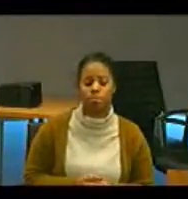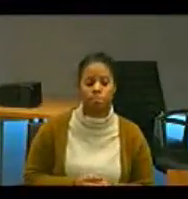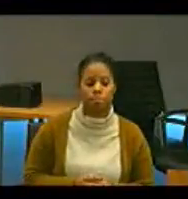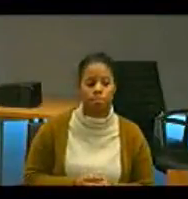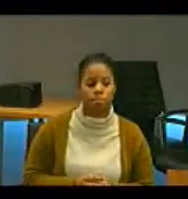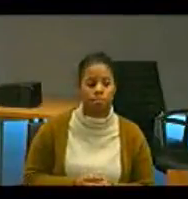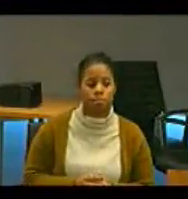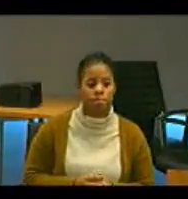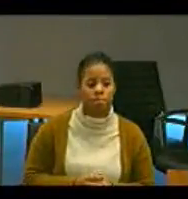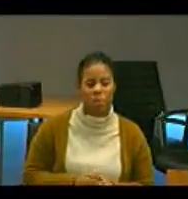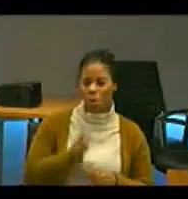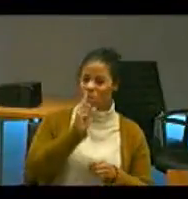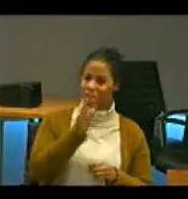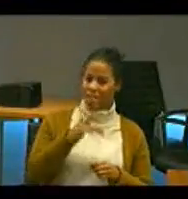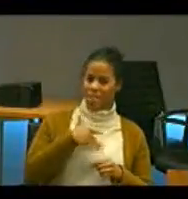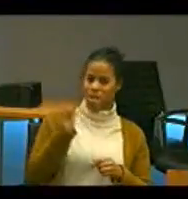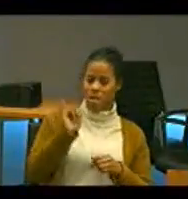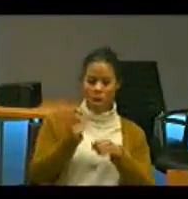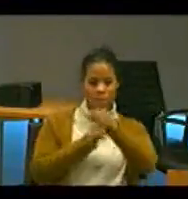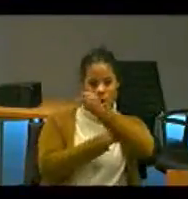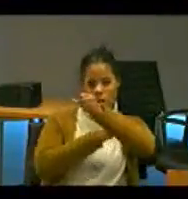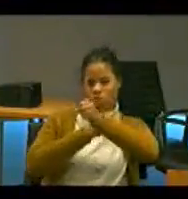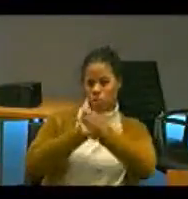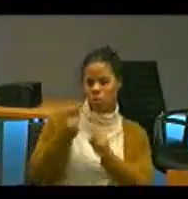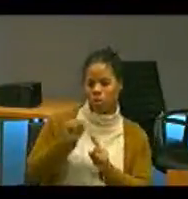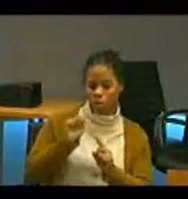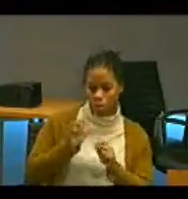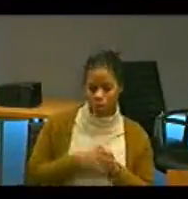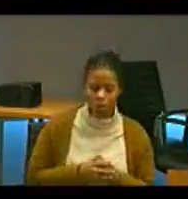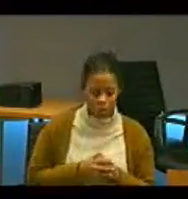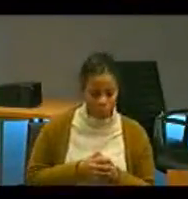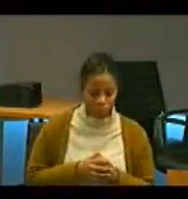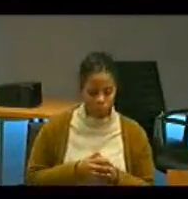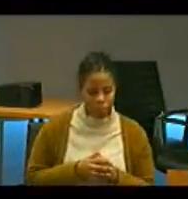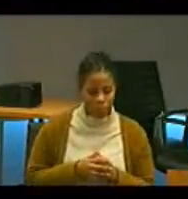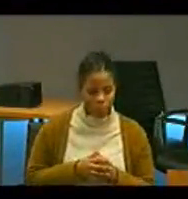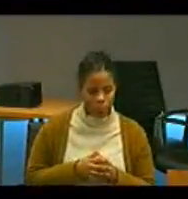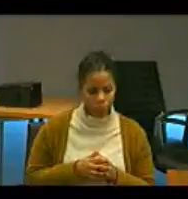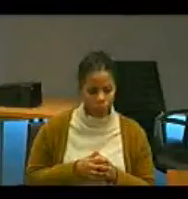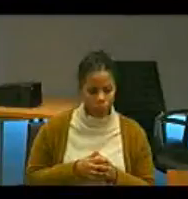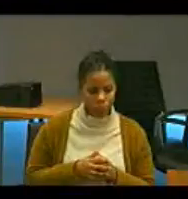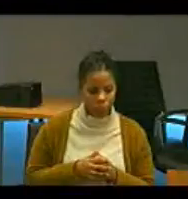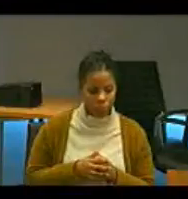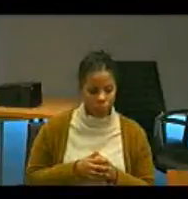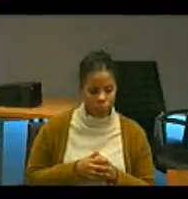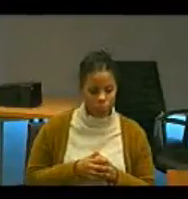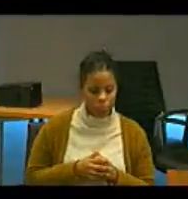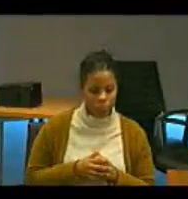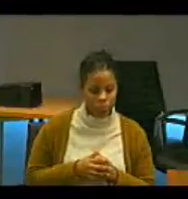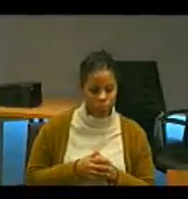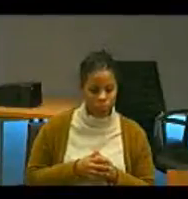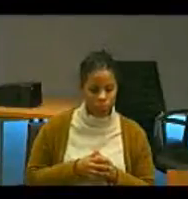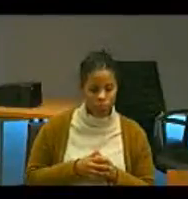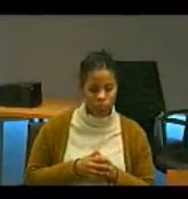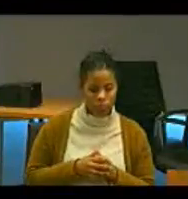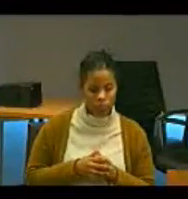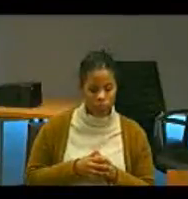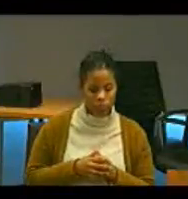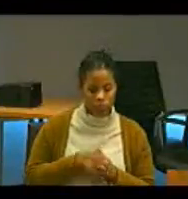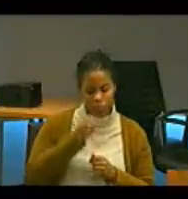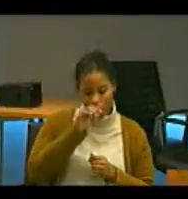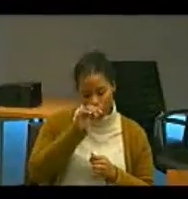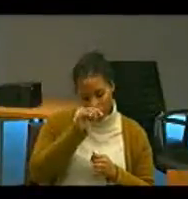almost foundational, which is what are the kind of it sounds so much like there's a question